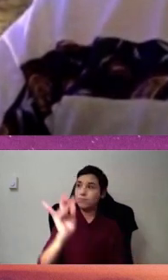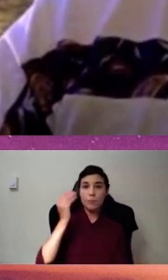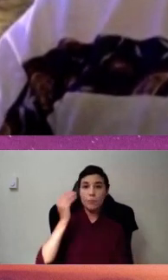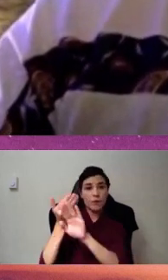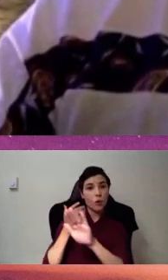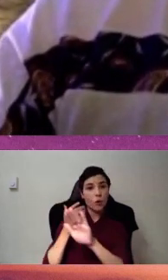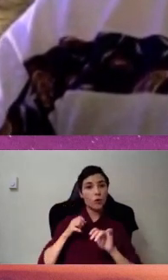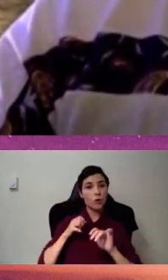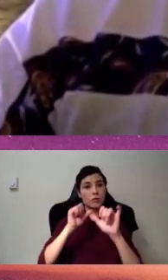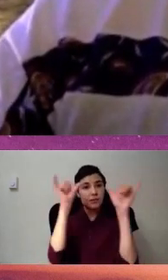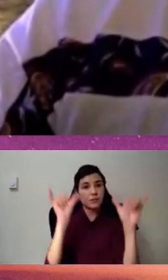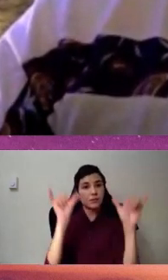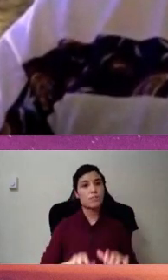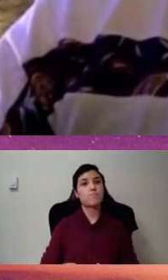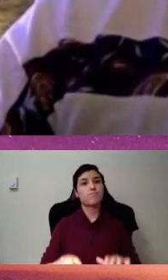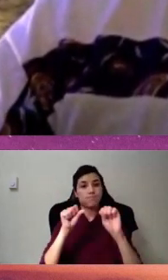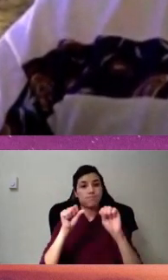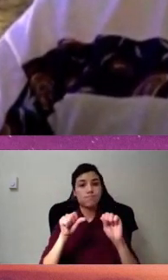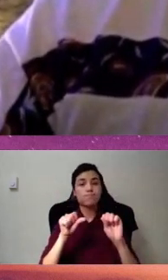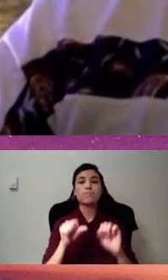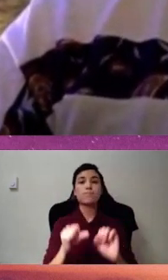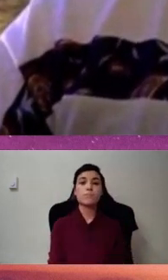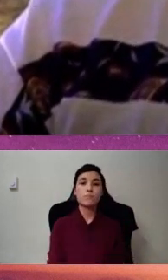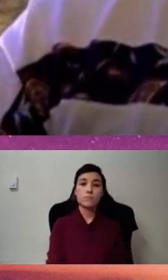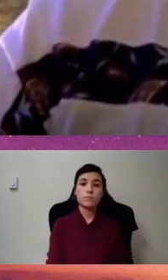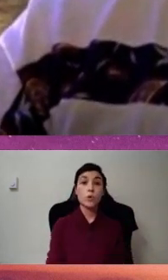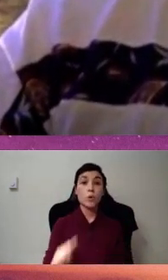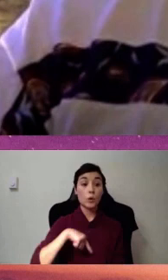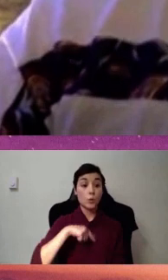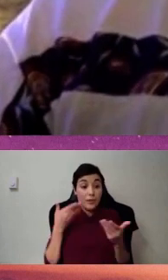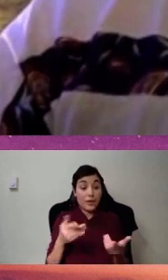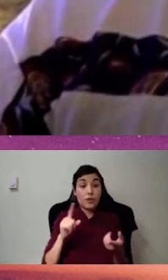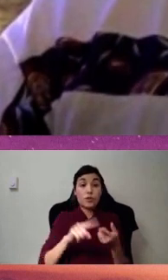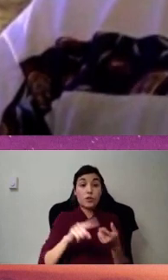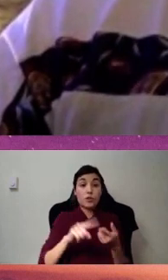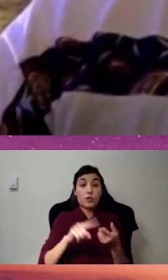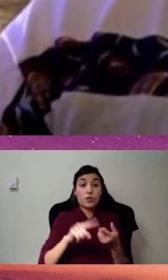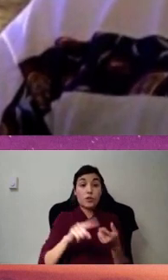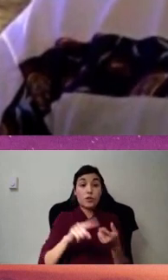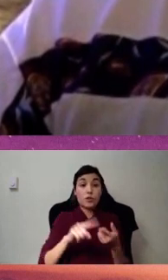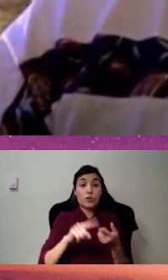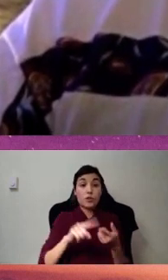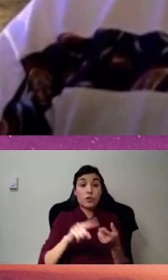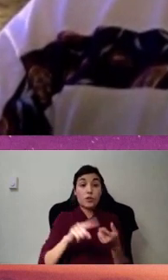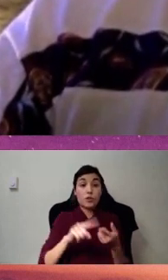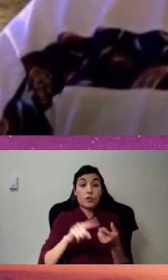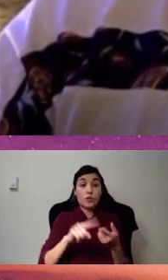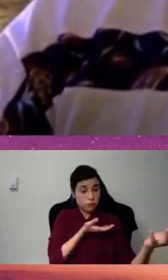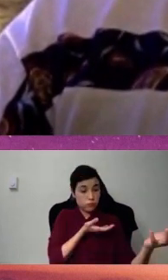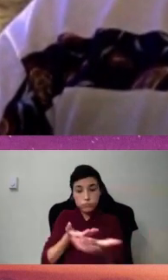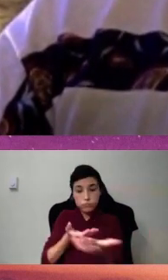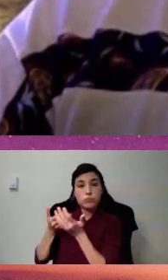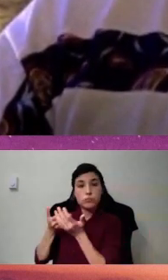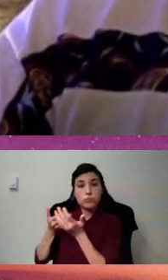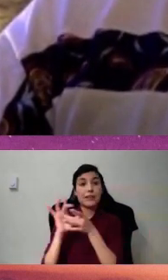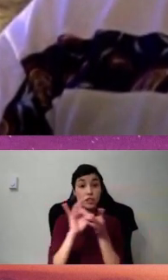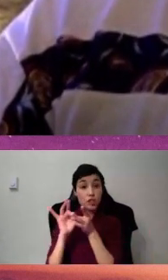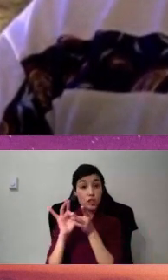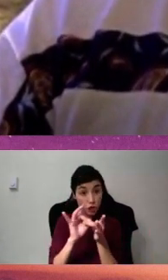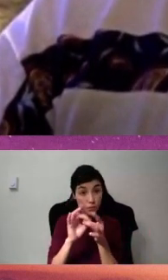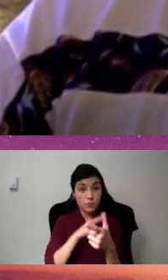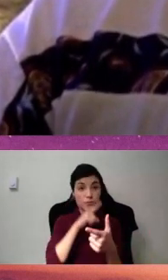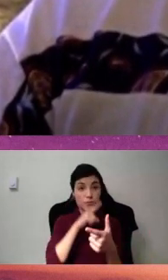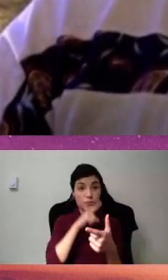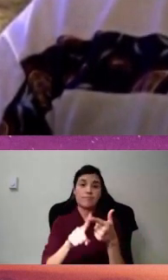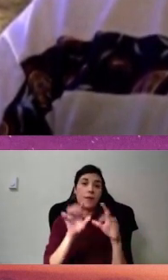relationships and relational trauma, familial trauma. We were the ones that brought